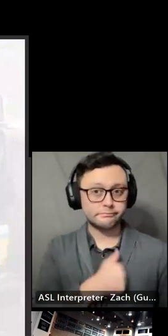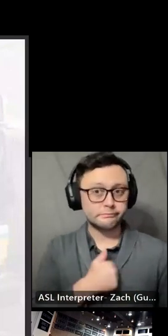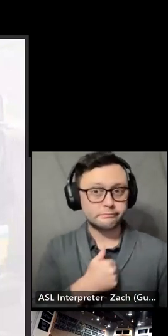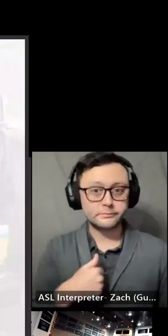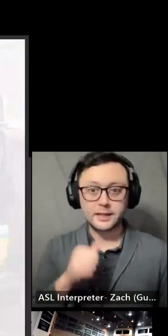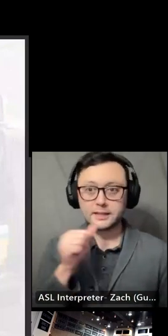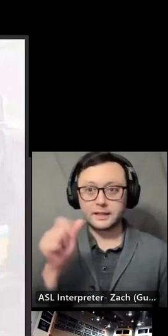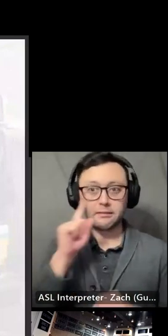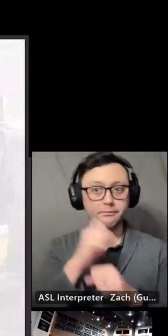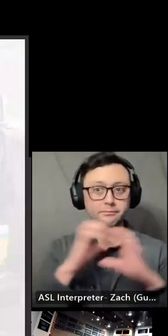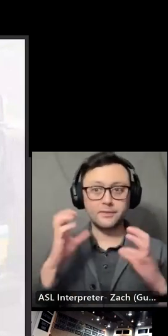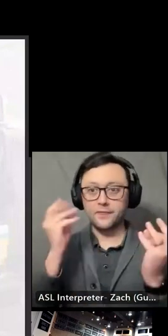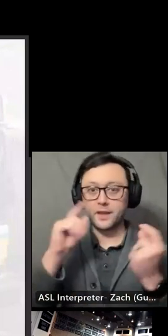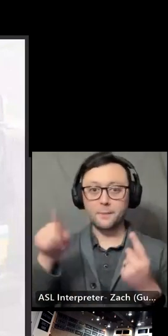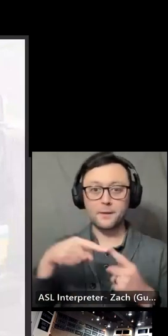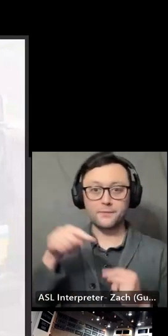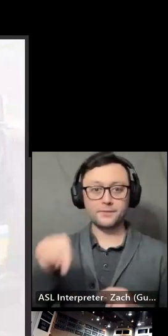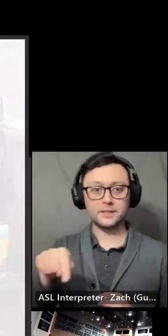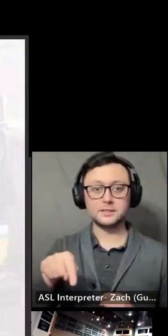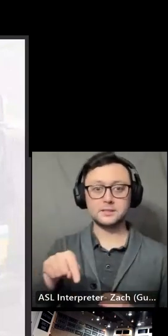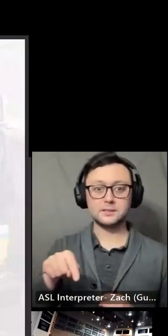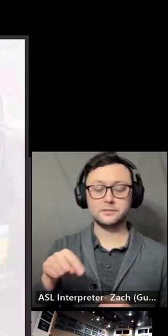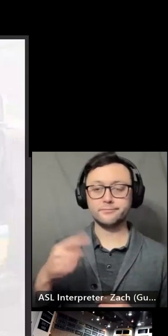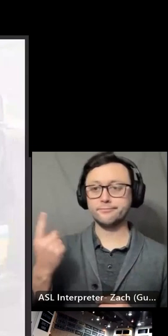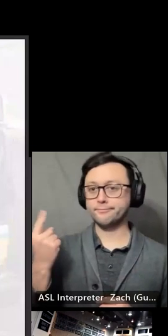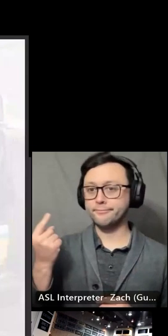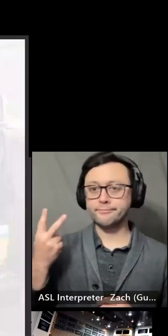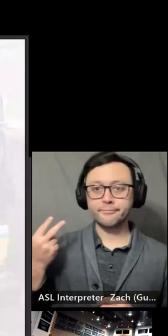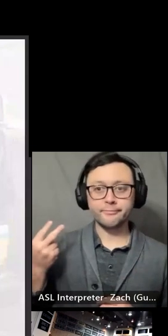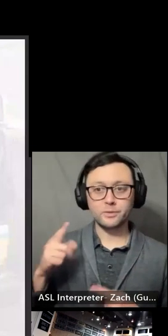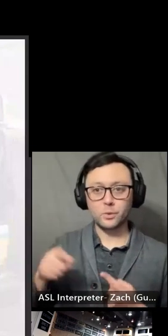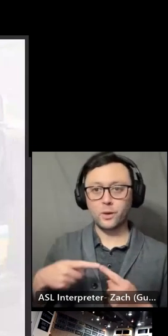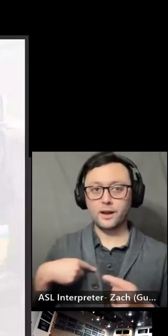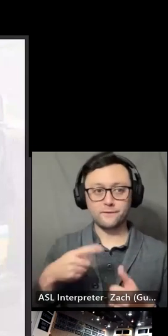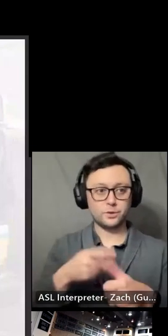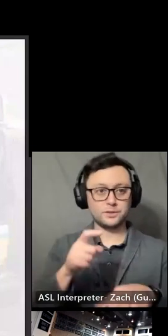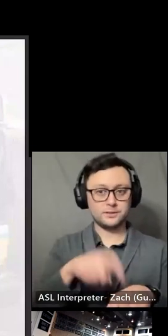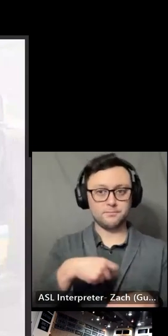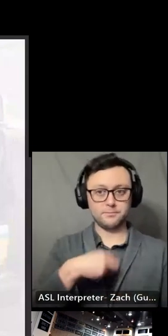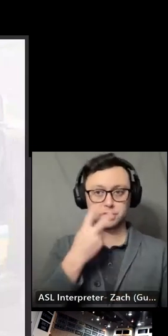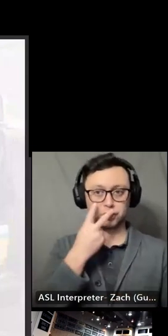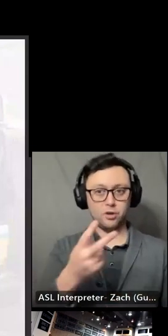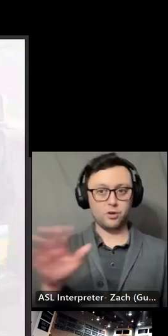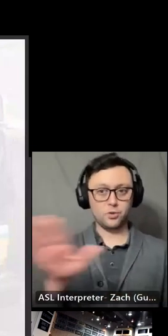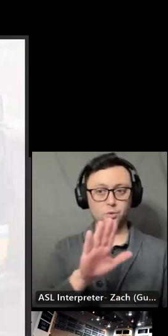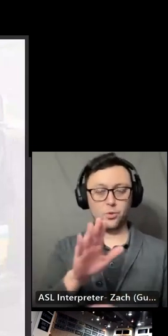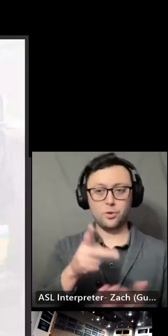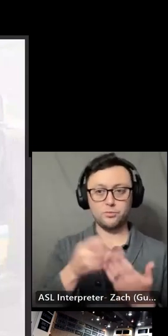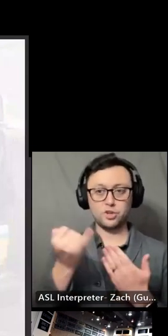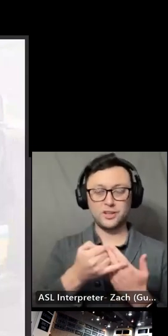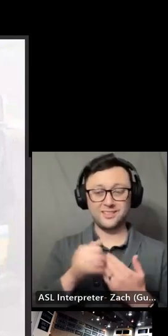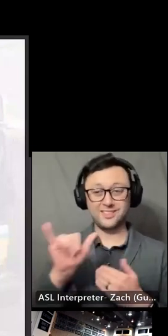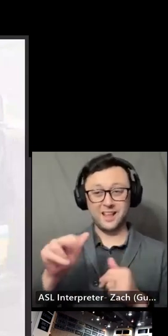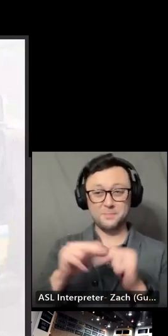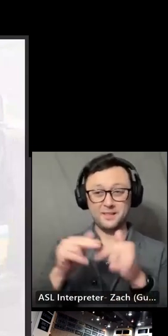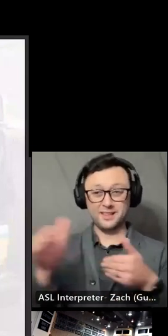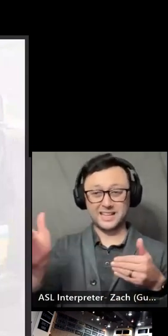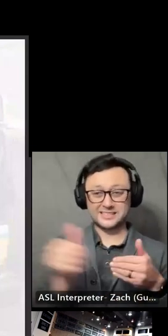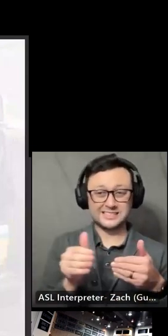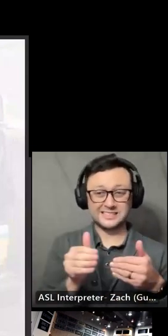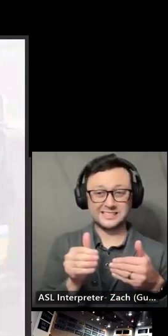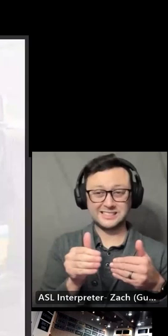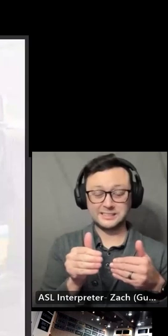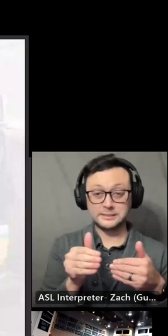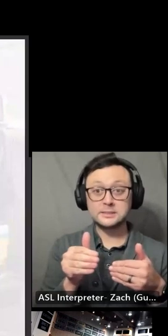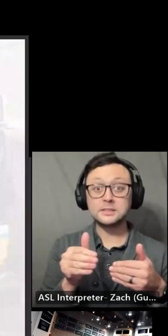this a year or more ago whenever I first saw how close the new building is. If you look at the